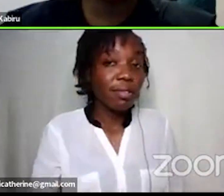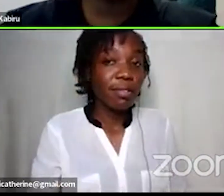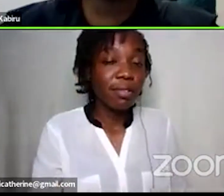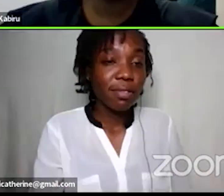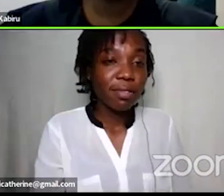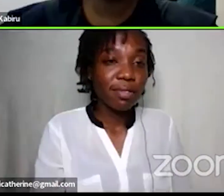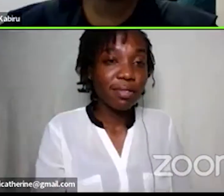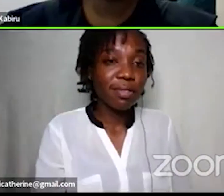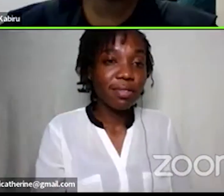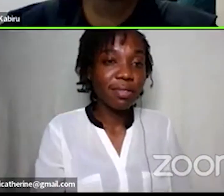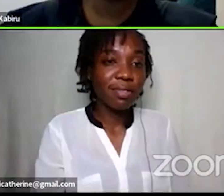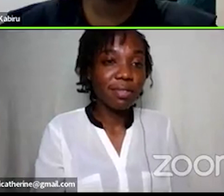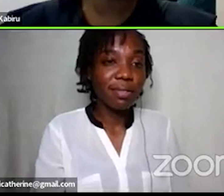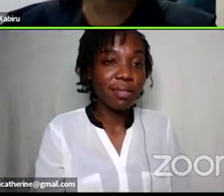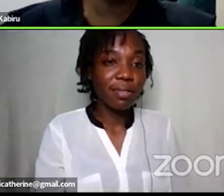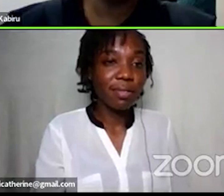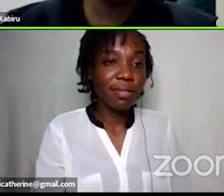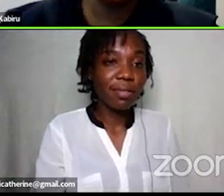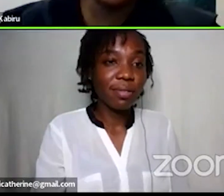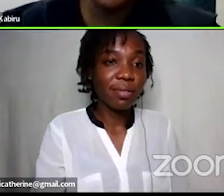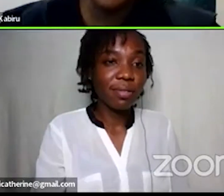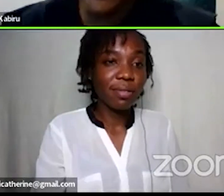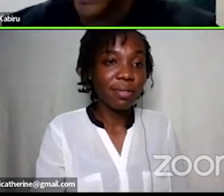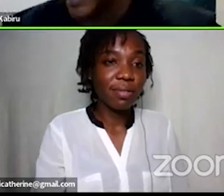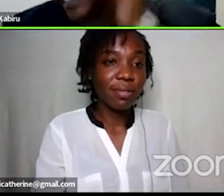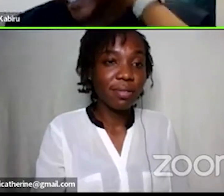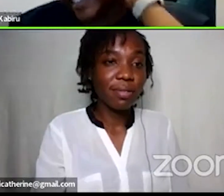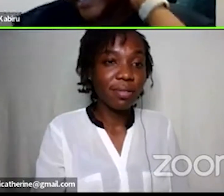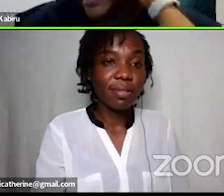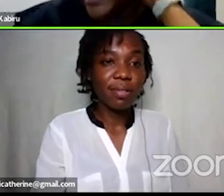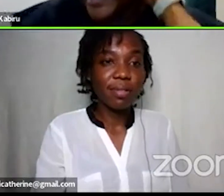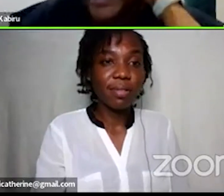Can I answer that? Yes, please. Yeah, no, go ahead.